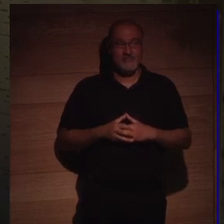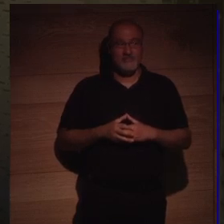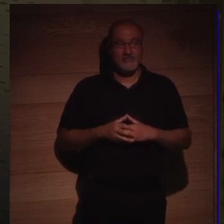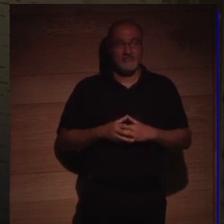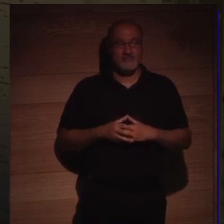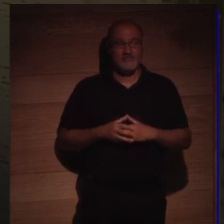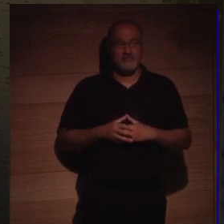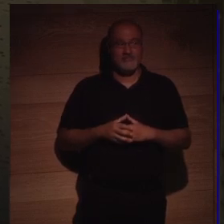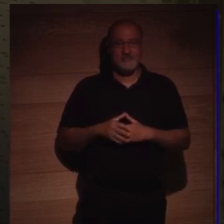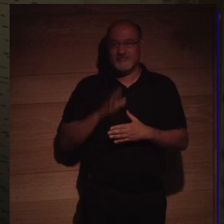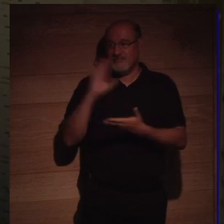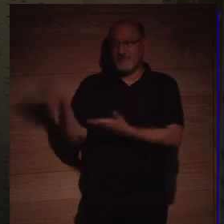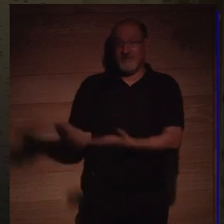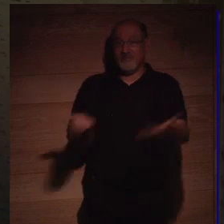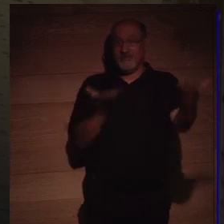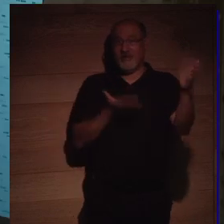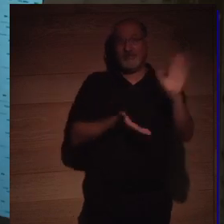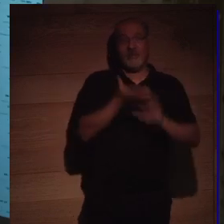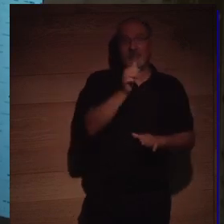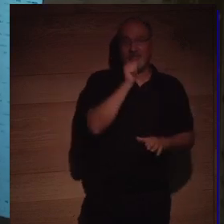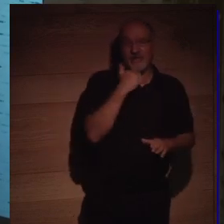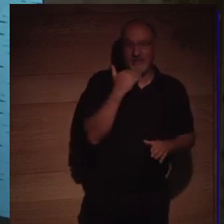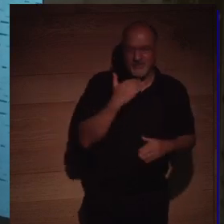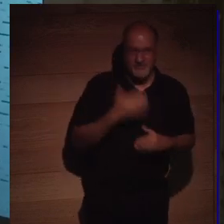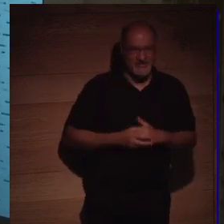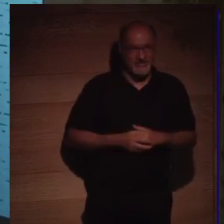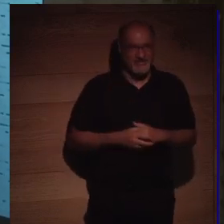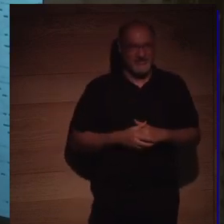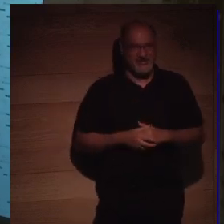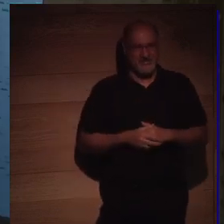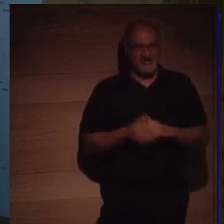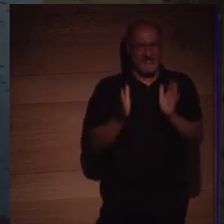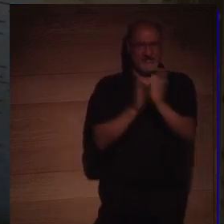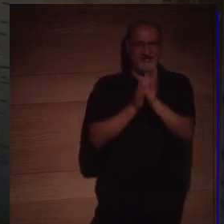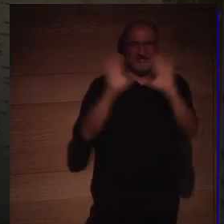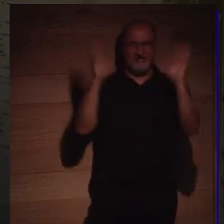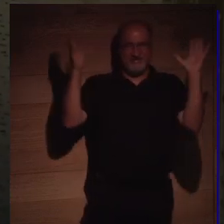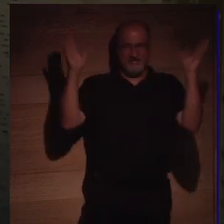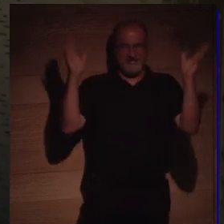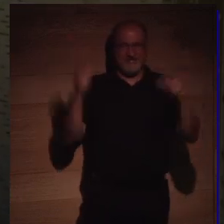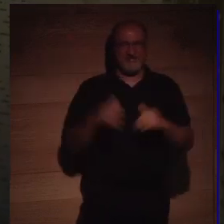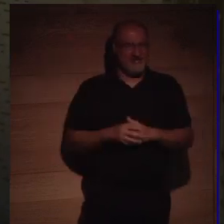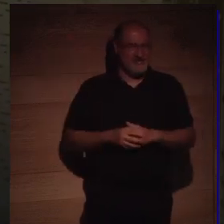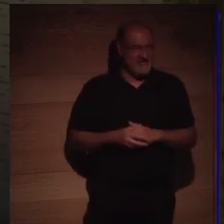Now, okay. So now you can have something to eat. Pesada.